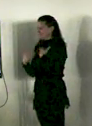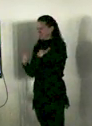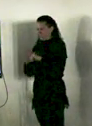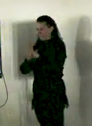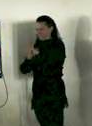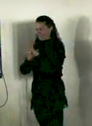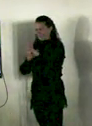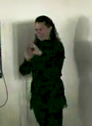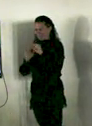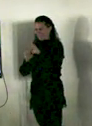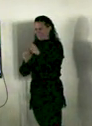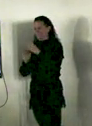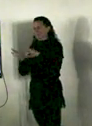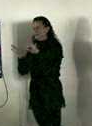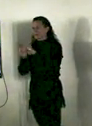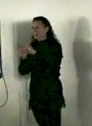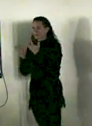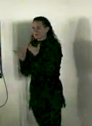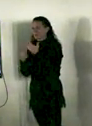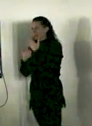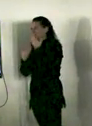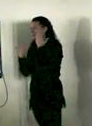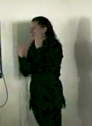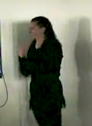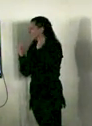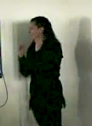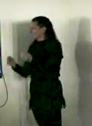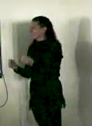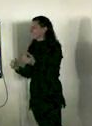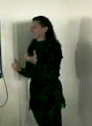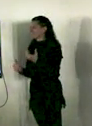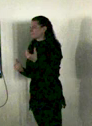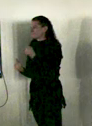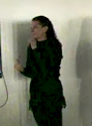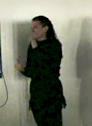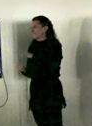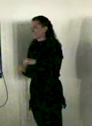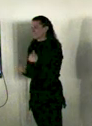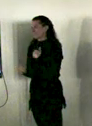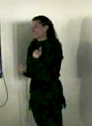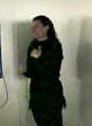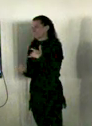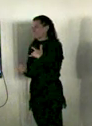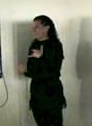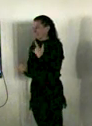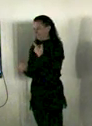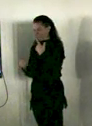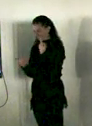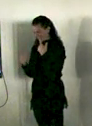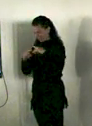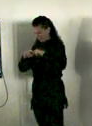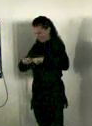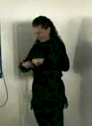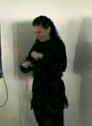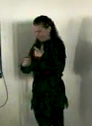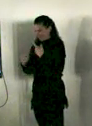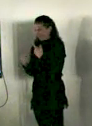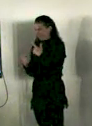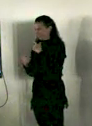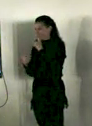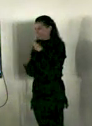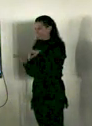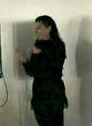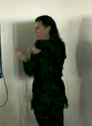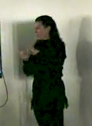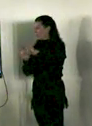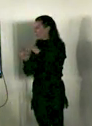really matter what race I am? Is that kind of a social construct? I'm not really anything. And I thought